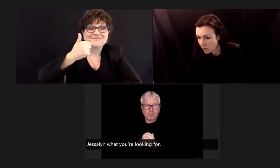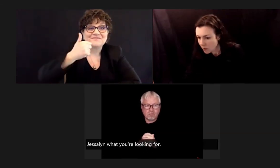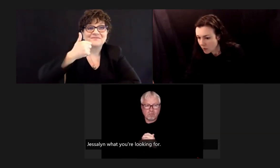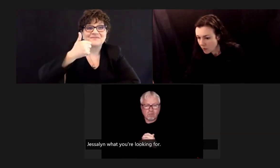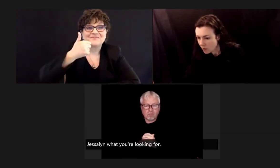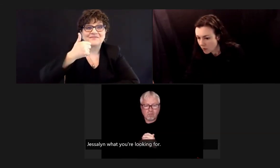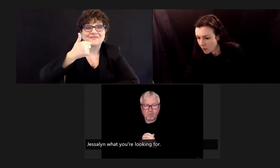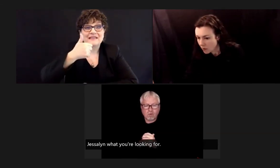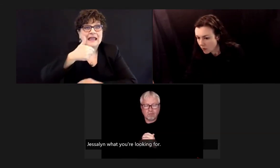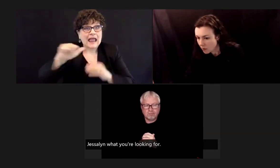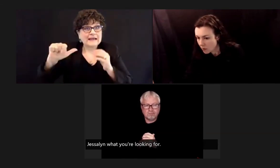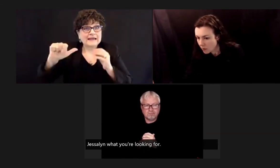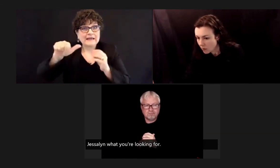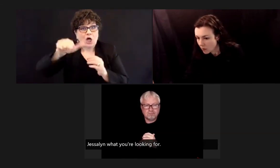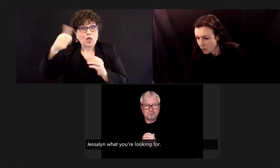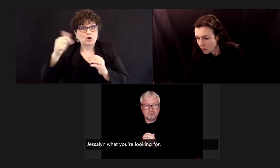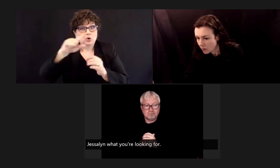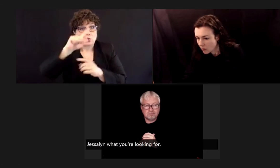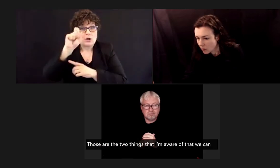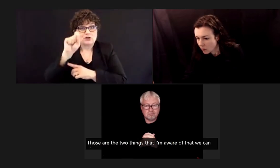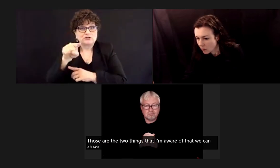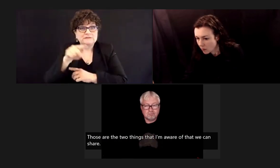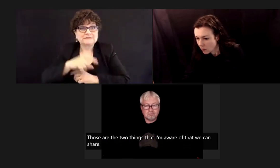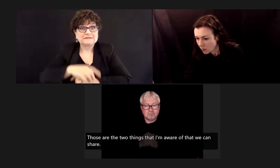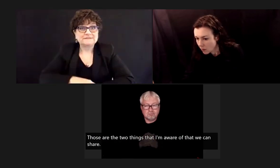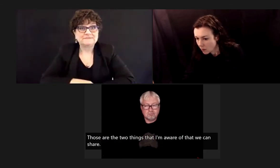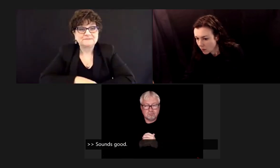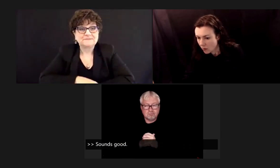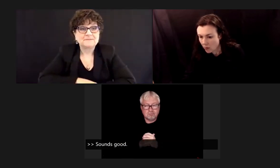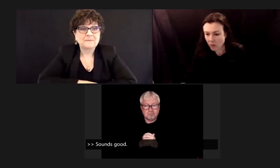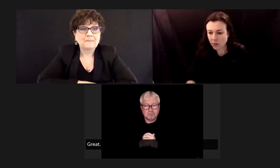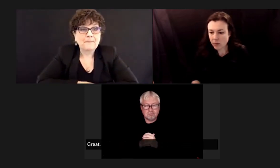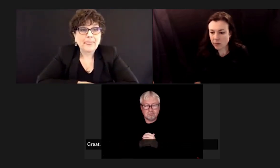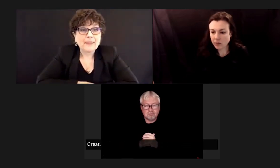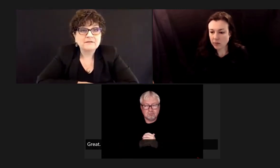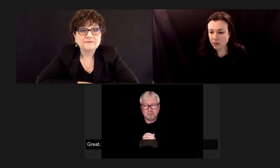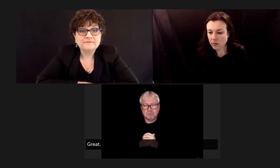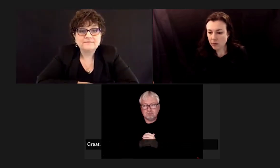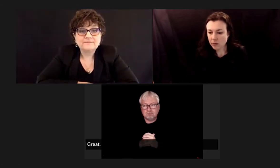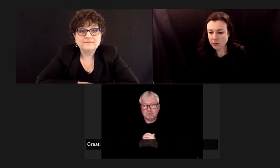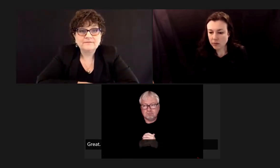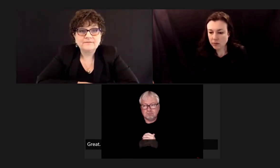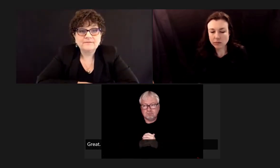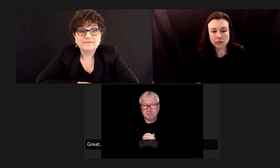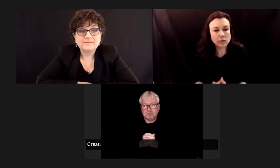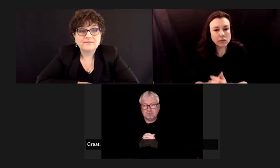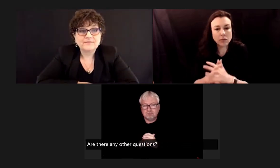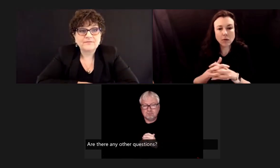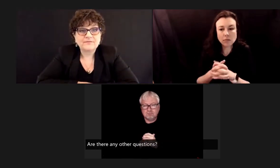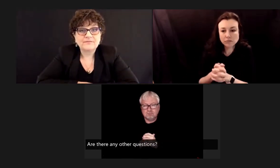Sounds good. Great. Are there any other questions?